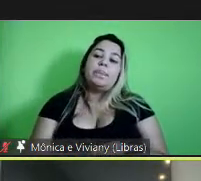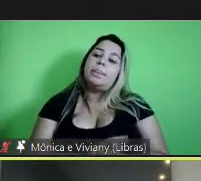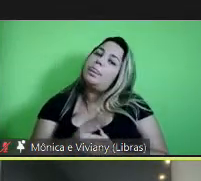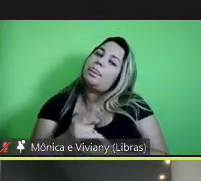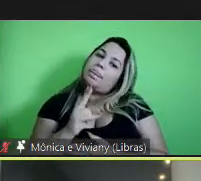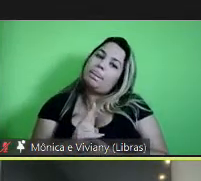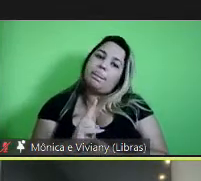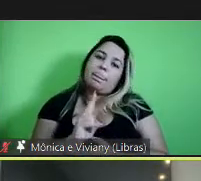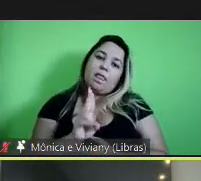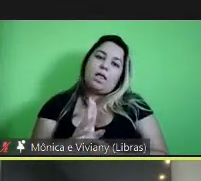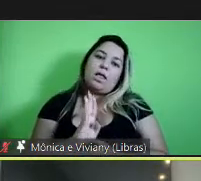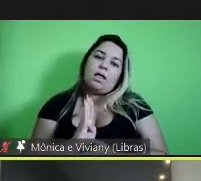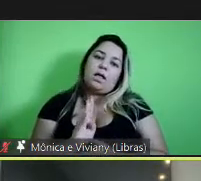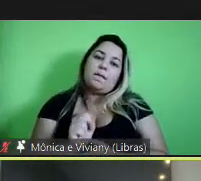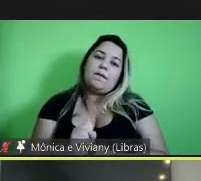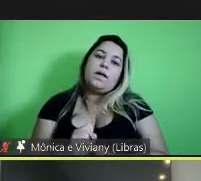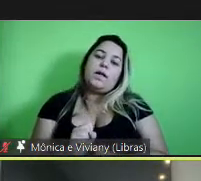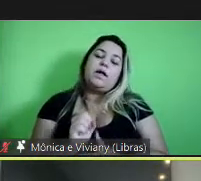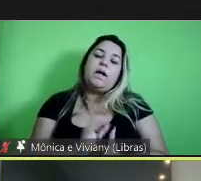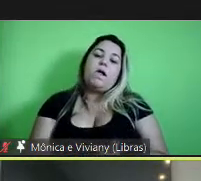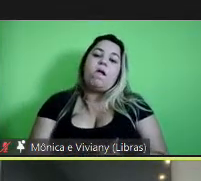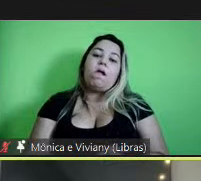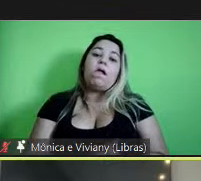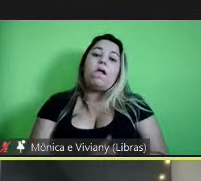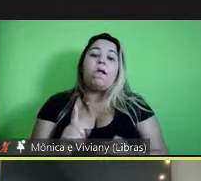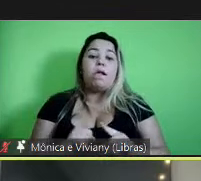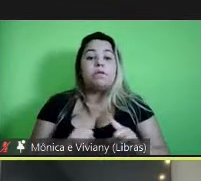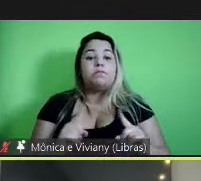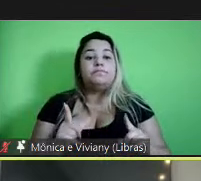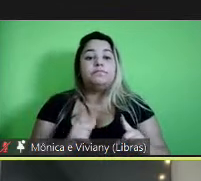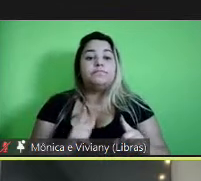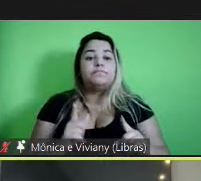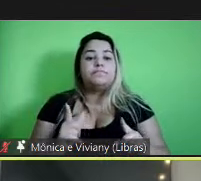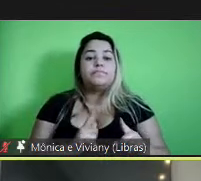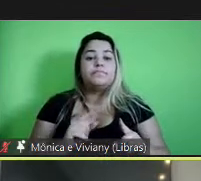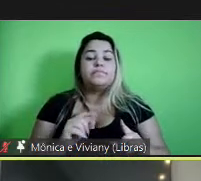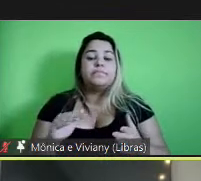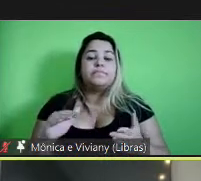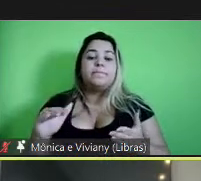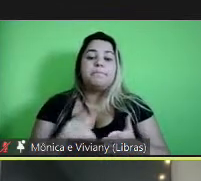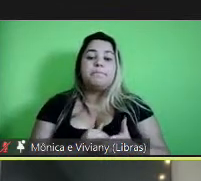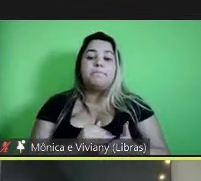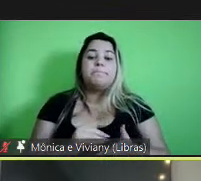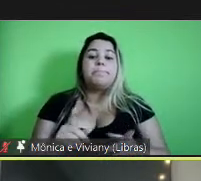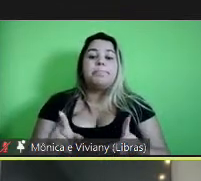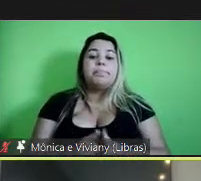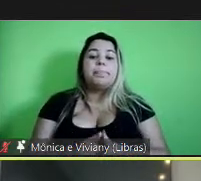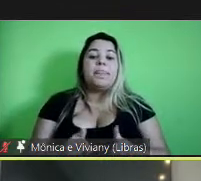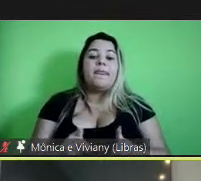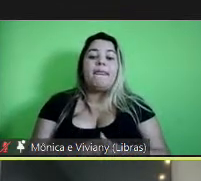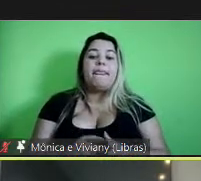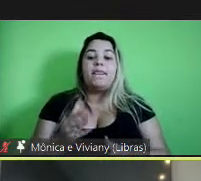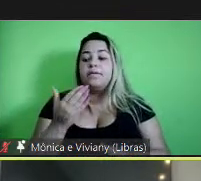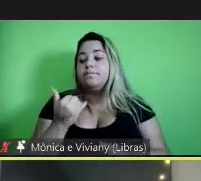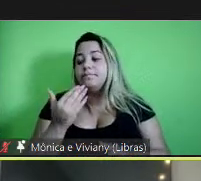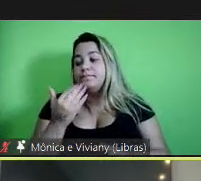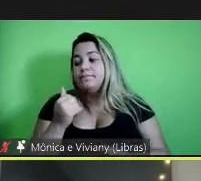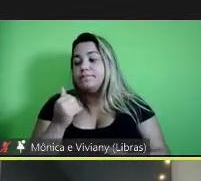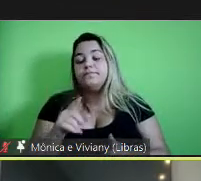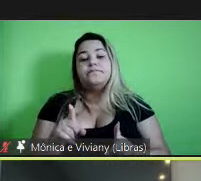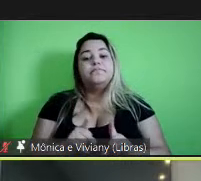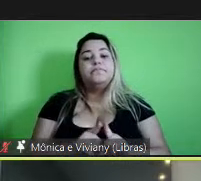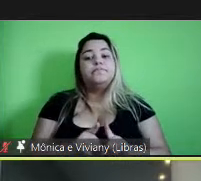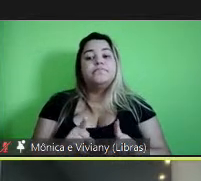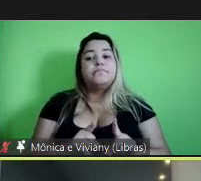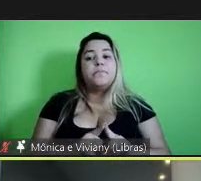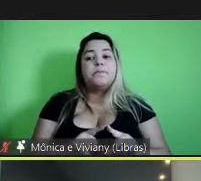for the unit, the territory. But we also have a secretariat, municipal secretariat and food and